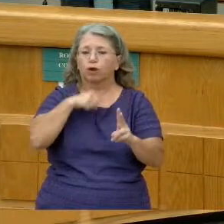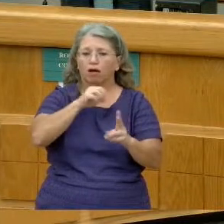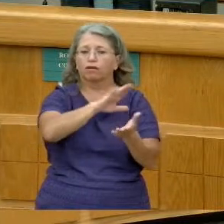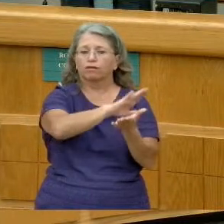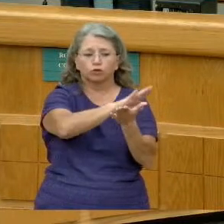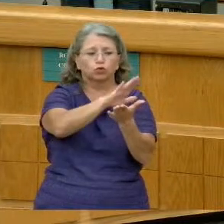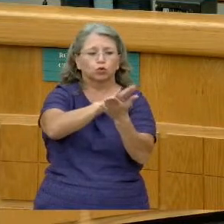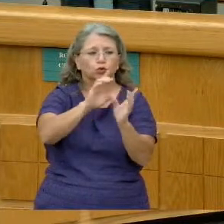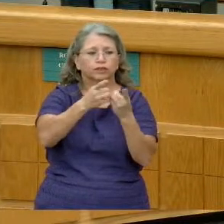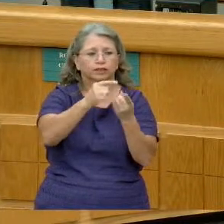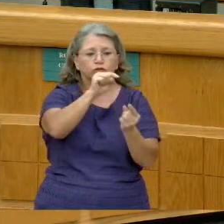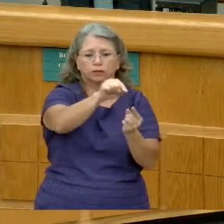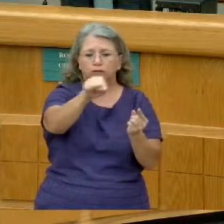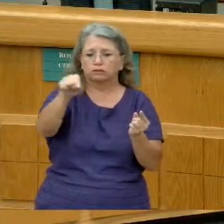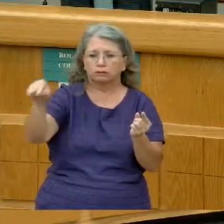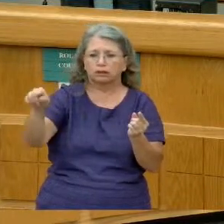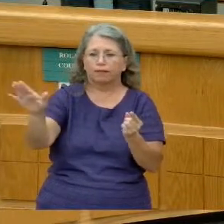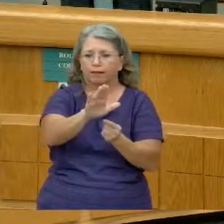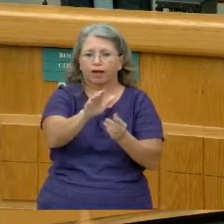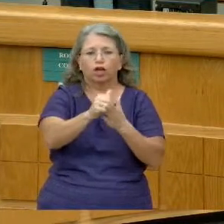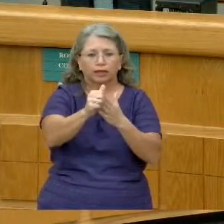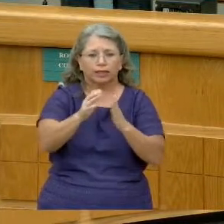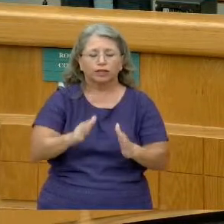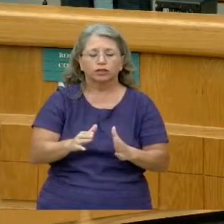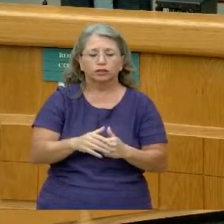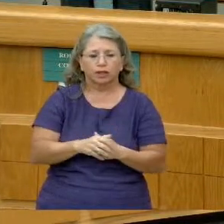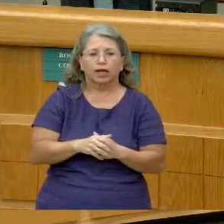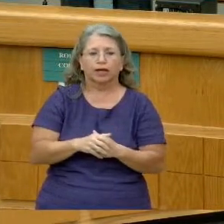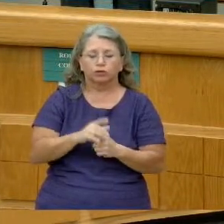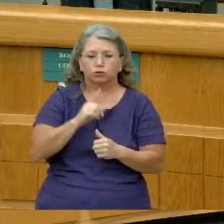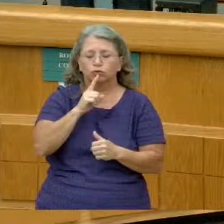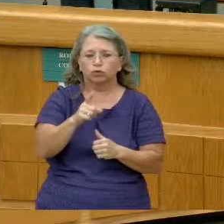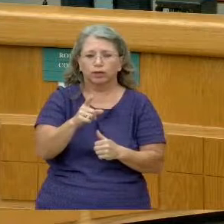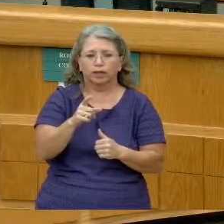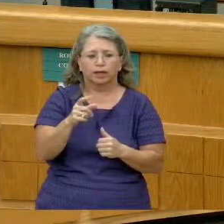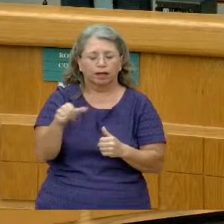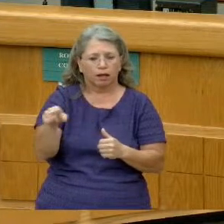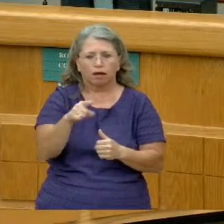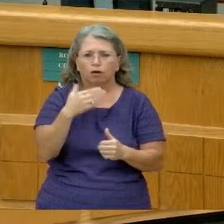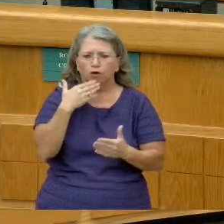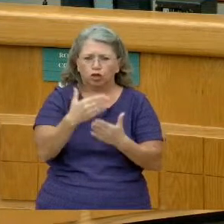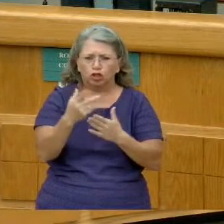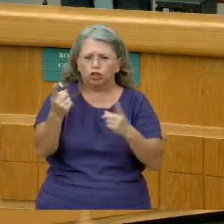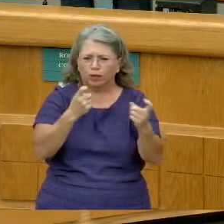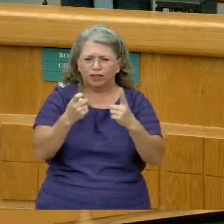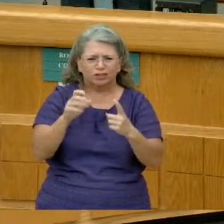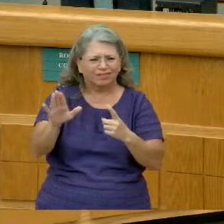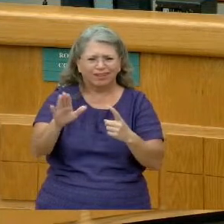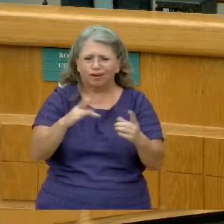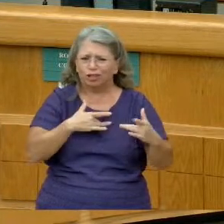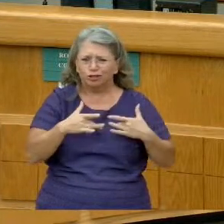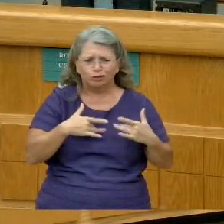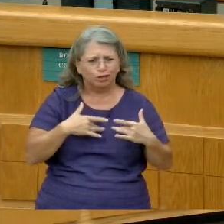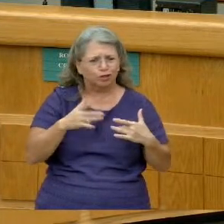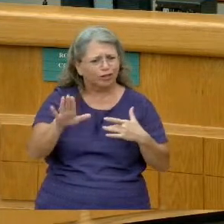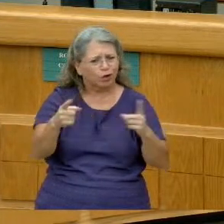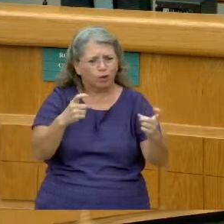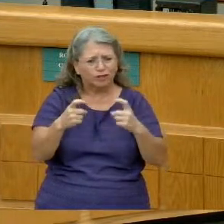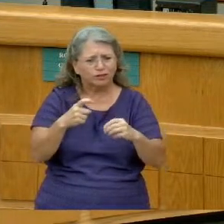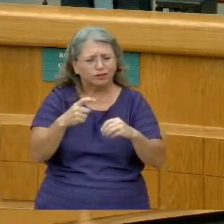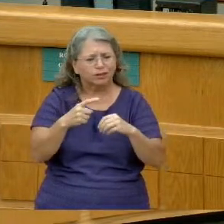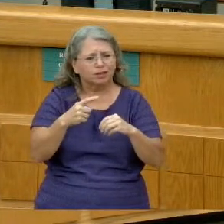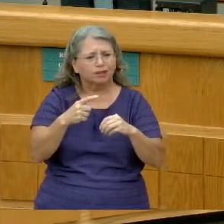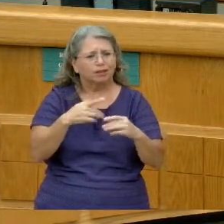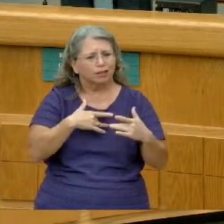districts and the leaders. I got such incredibly thoughtful questions. Their concerns are for your children. And I just think it's